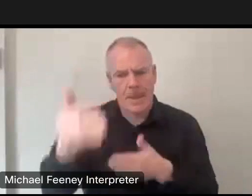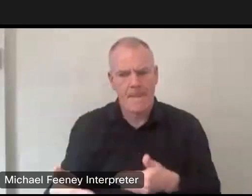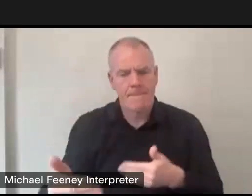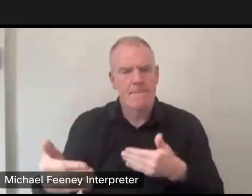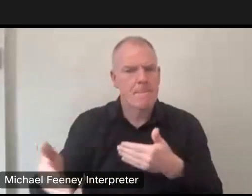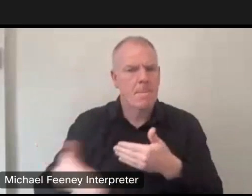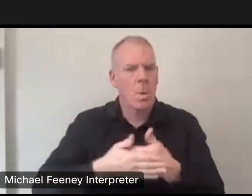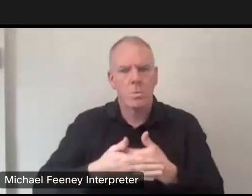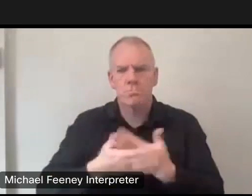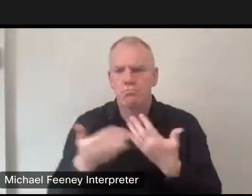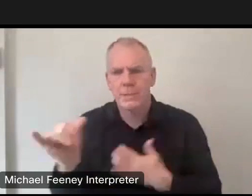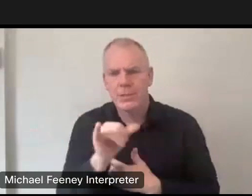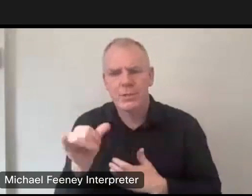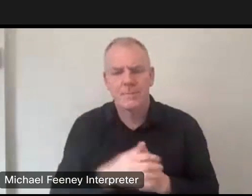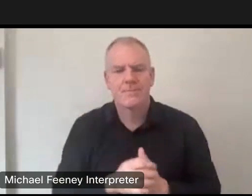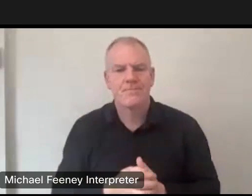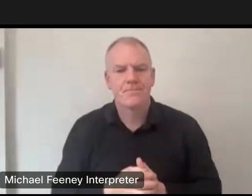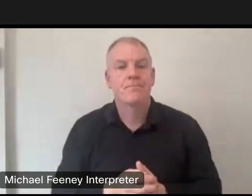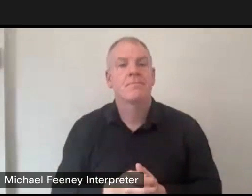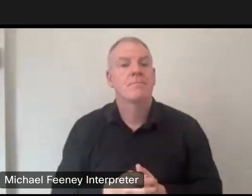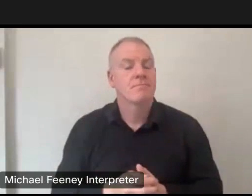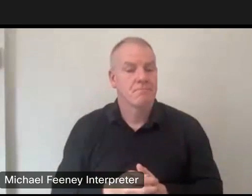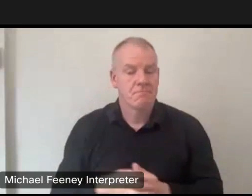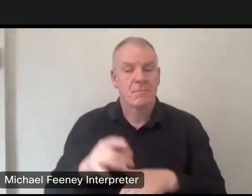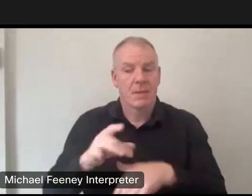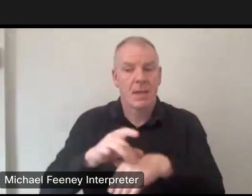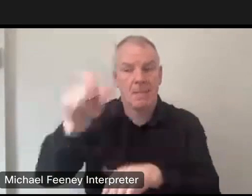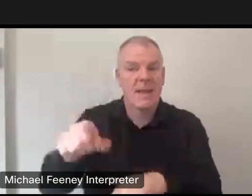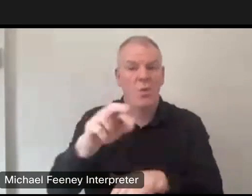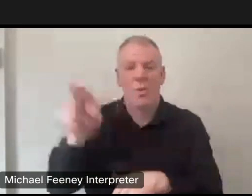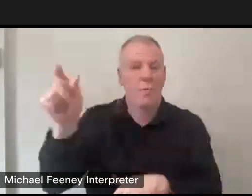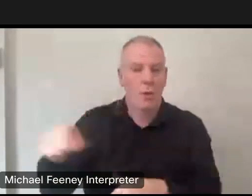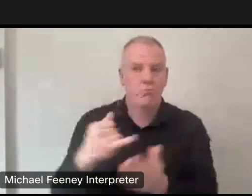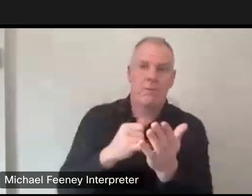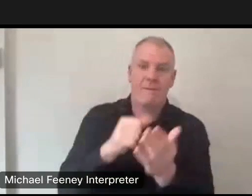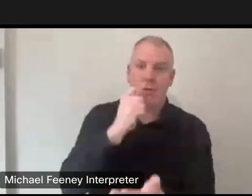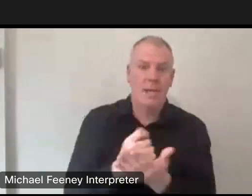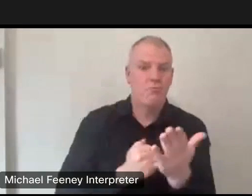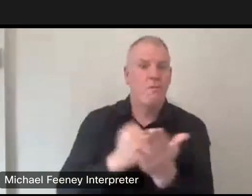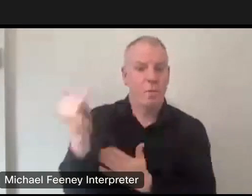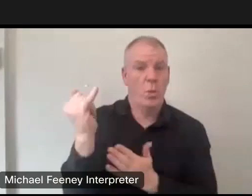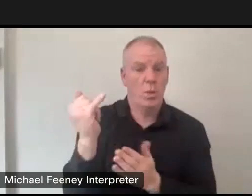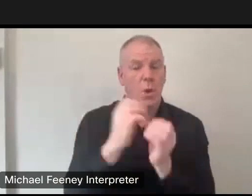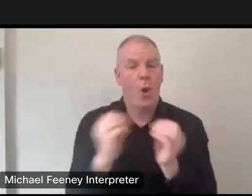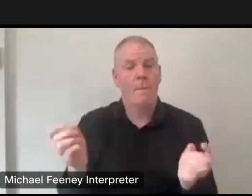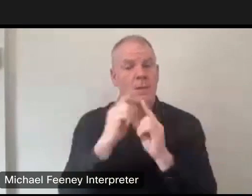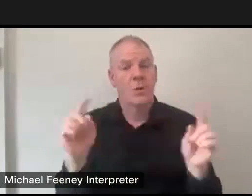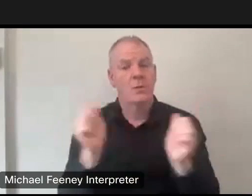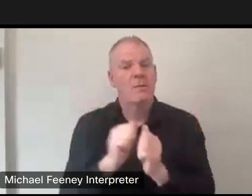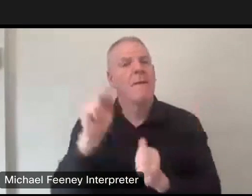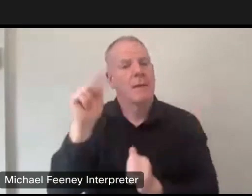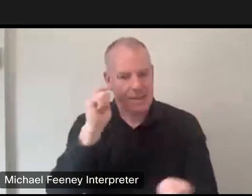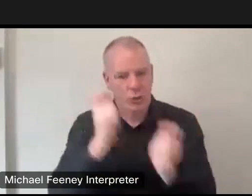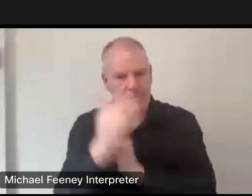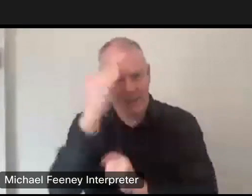Again, the Act allows that if a patient or the relevant person initially refuses to engage in open disclosure, they can change